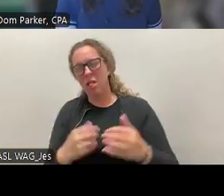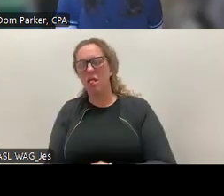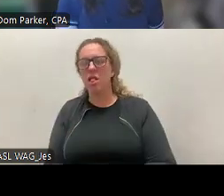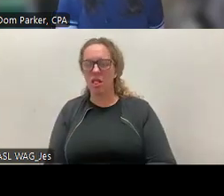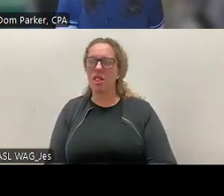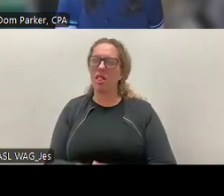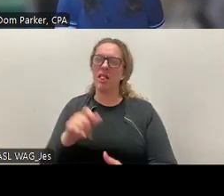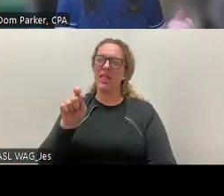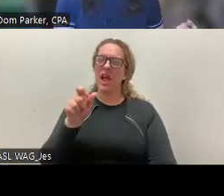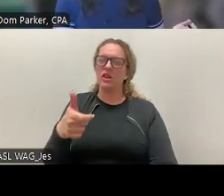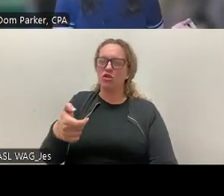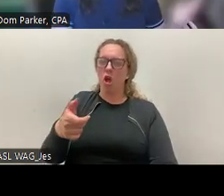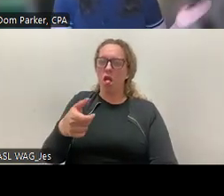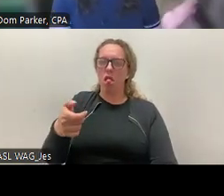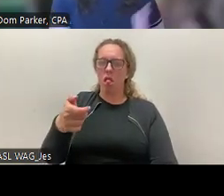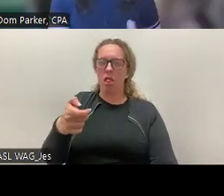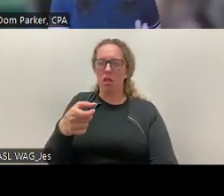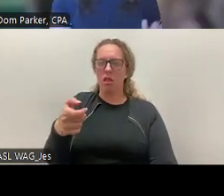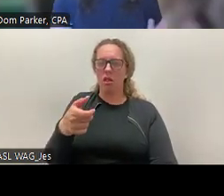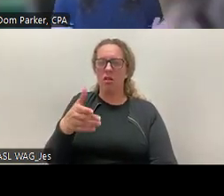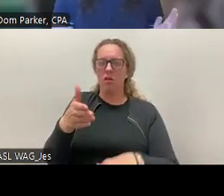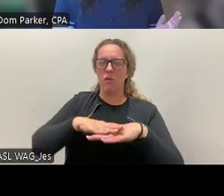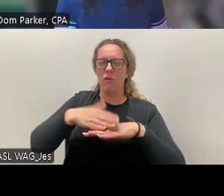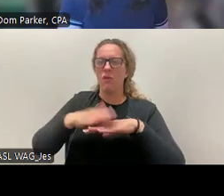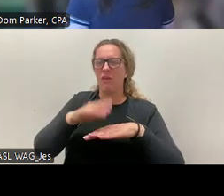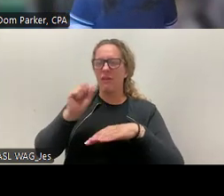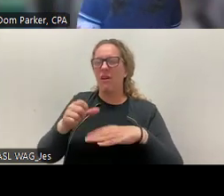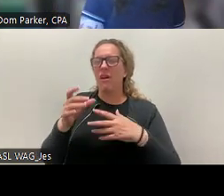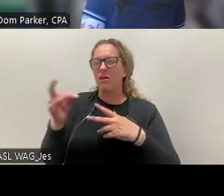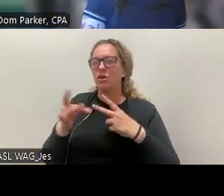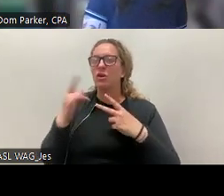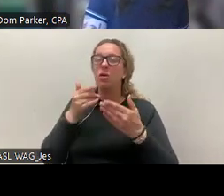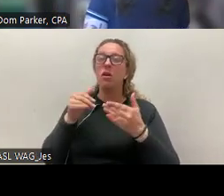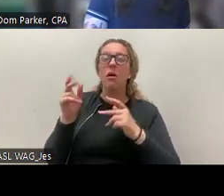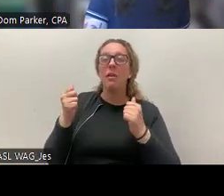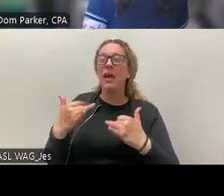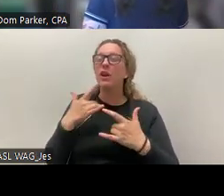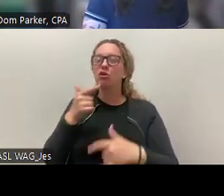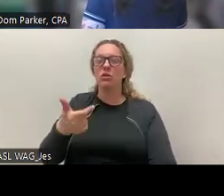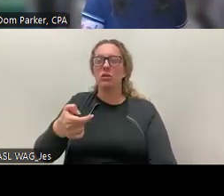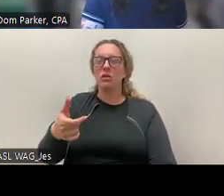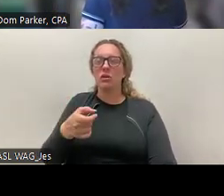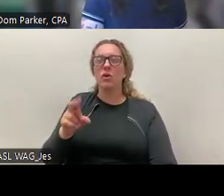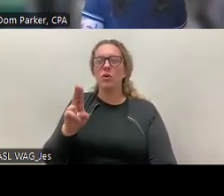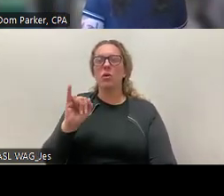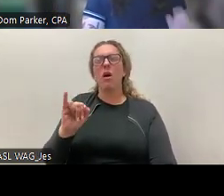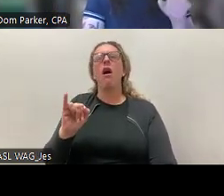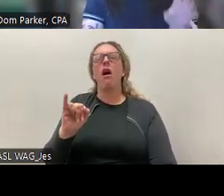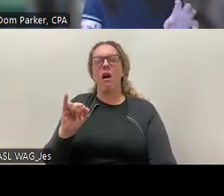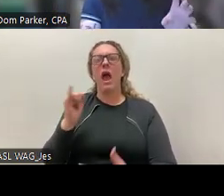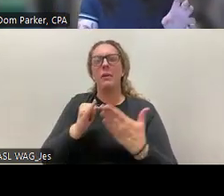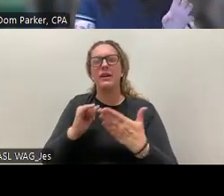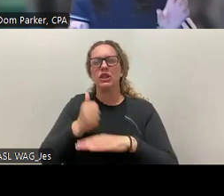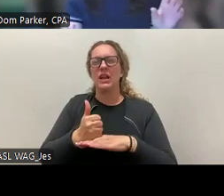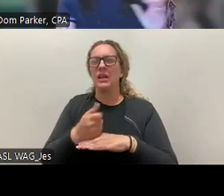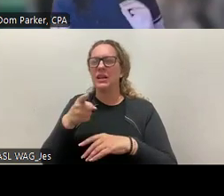about toggling and having the ability to turn it on and off by allowing players to just toggle UI animation settings. This is a